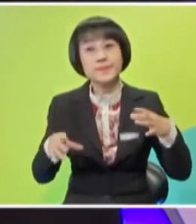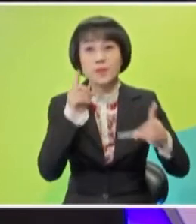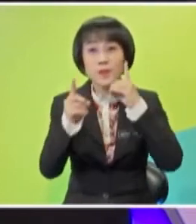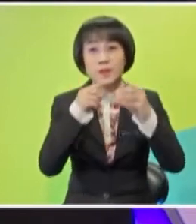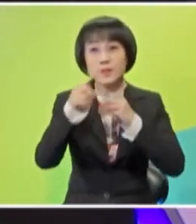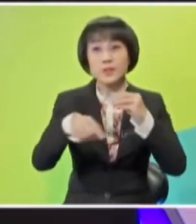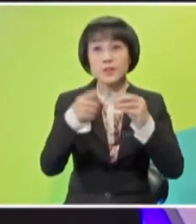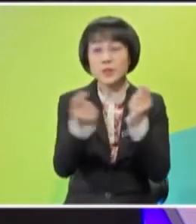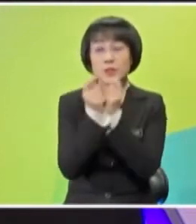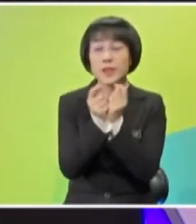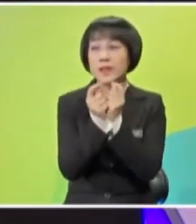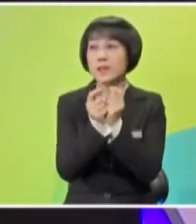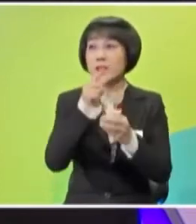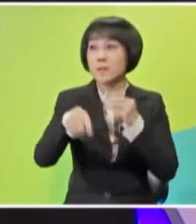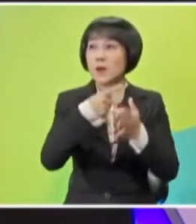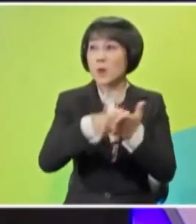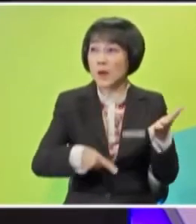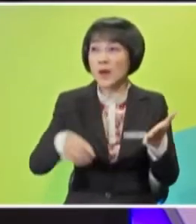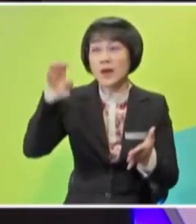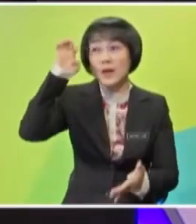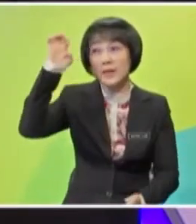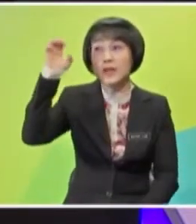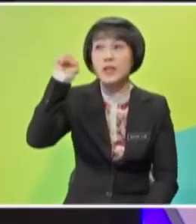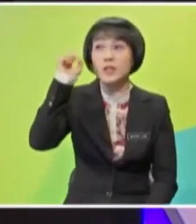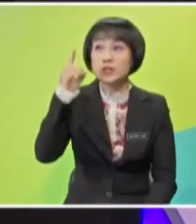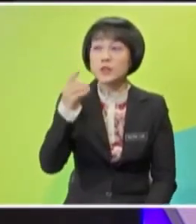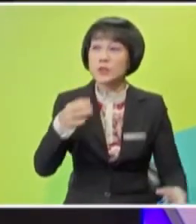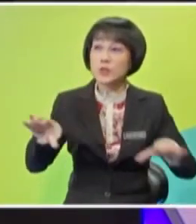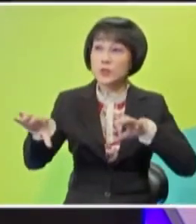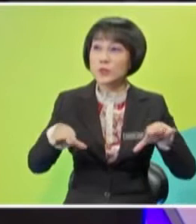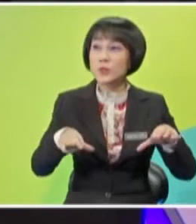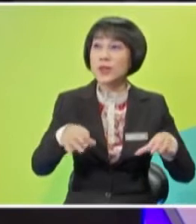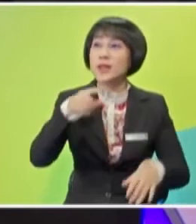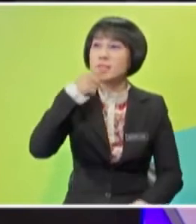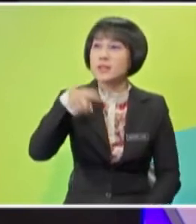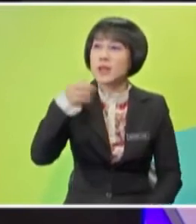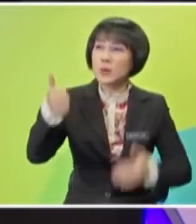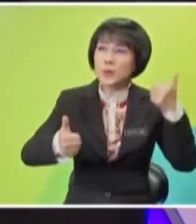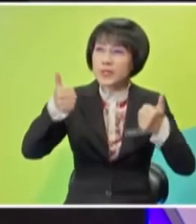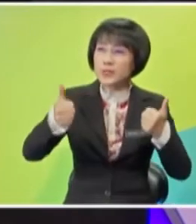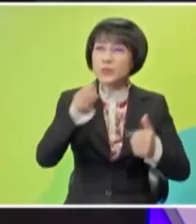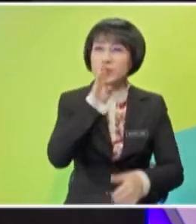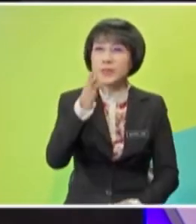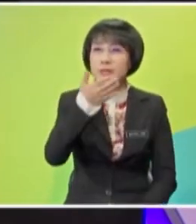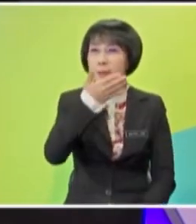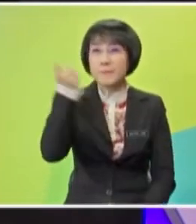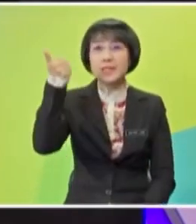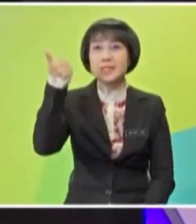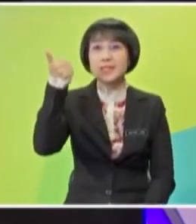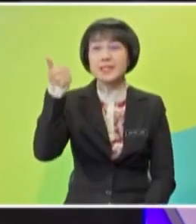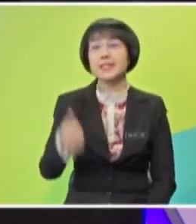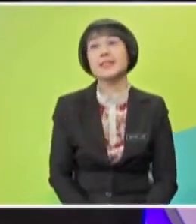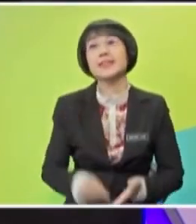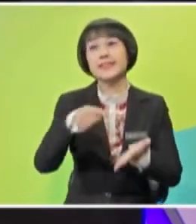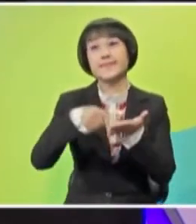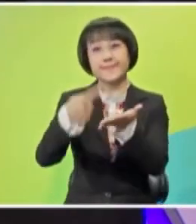together about what he should do, then say which would be the best. So this is the discussion that they are going